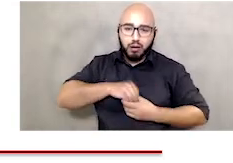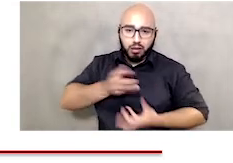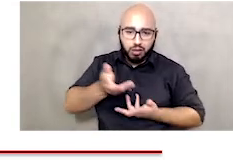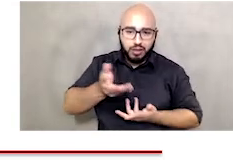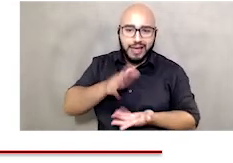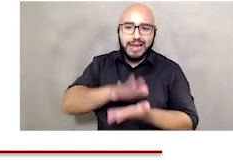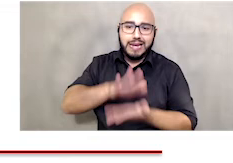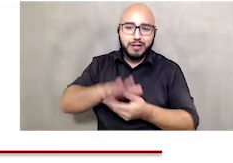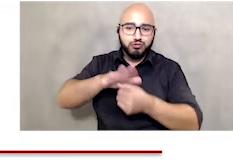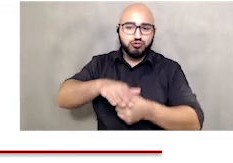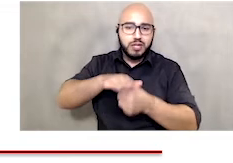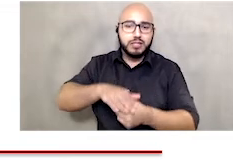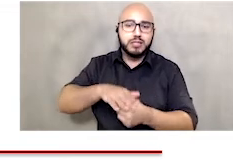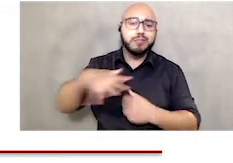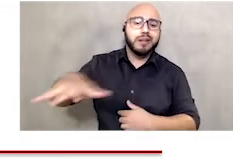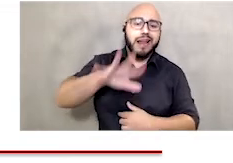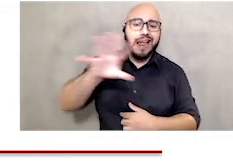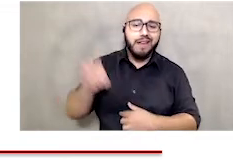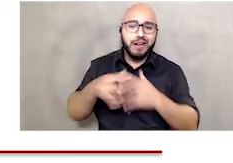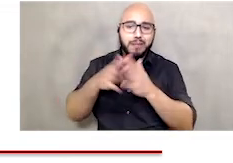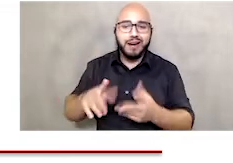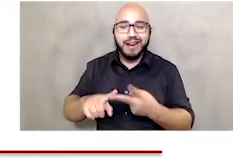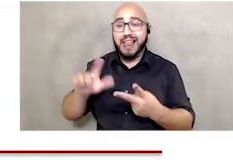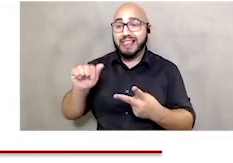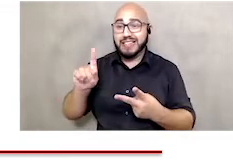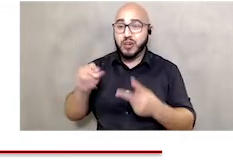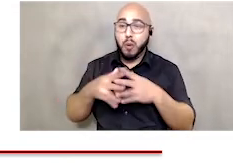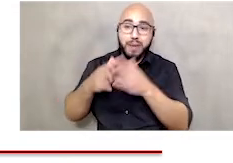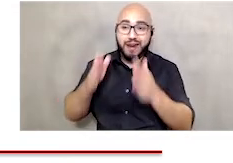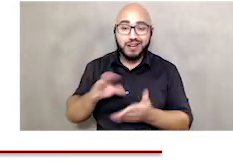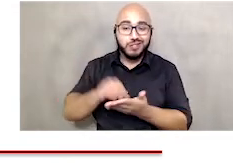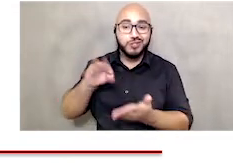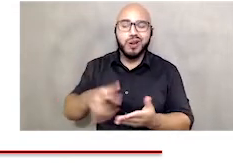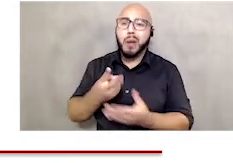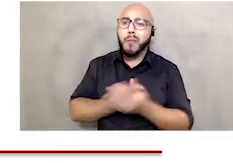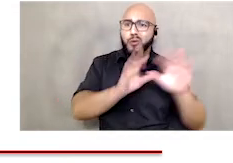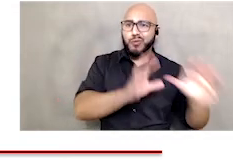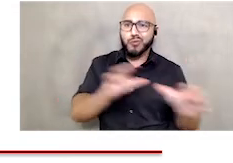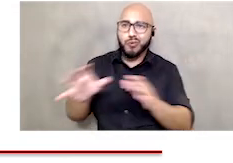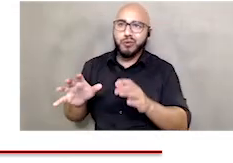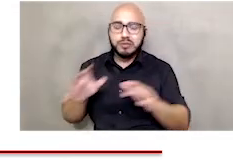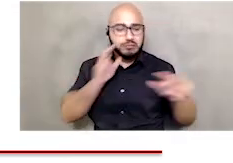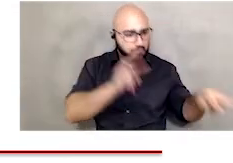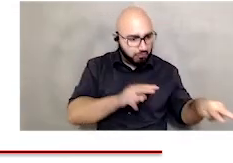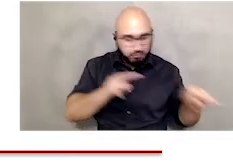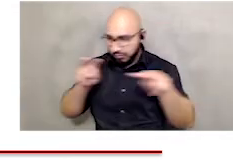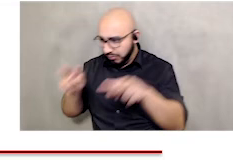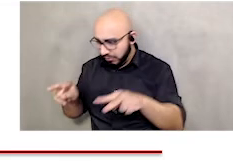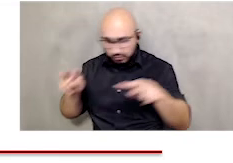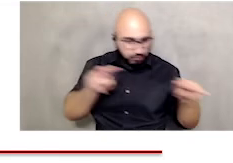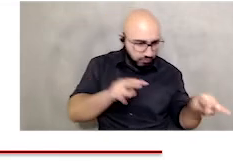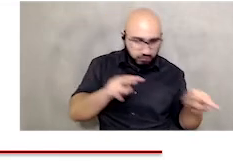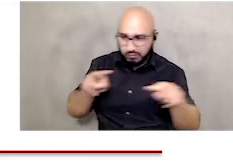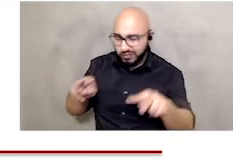American college students, both groups were found to be similar in considering family and religion to be